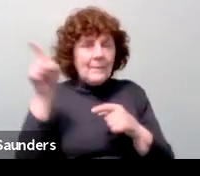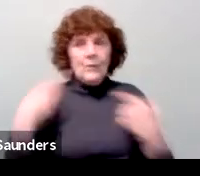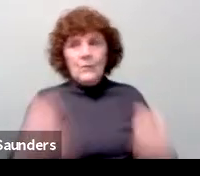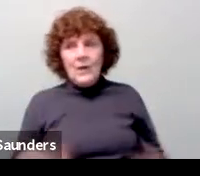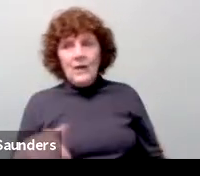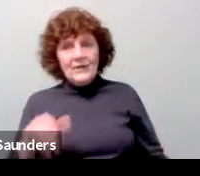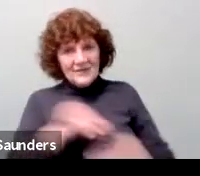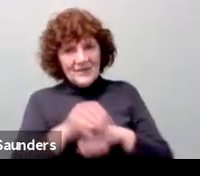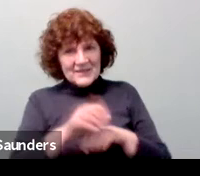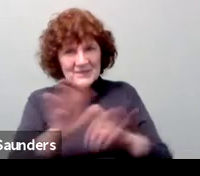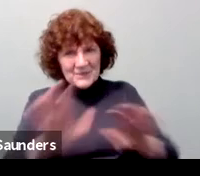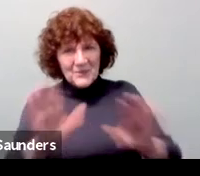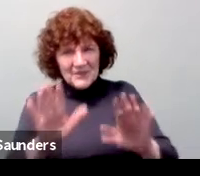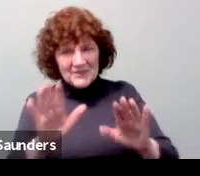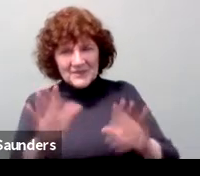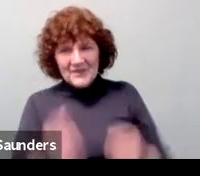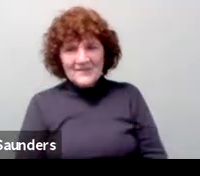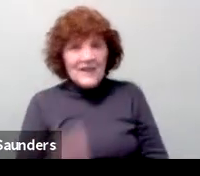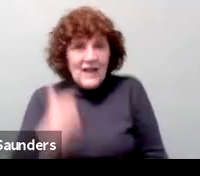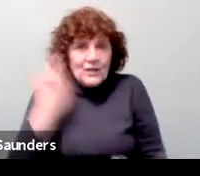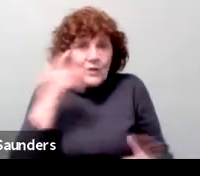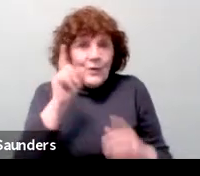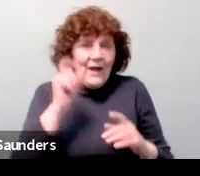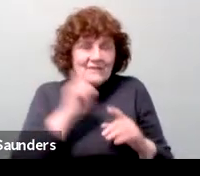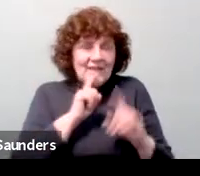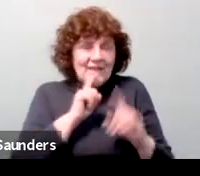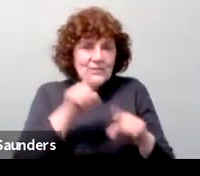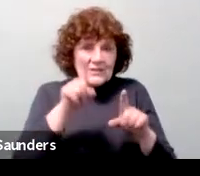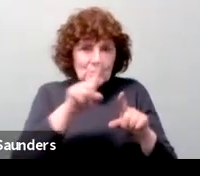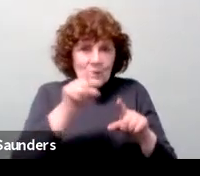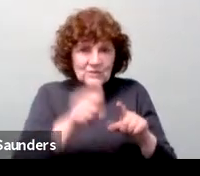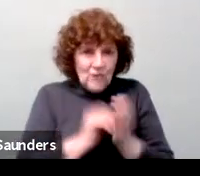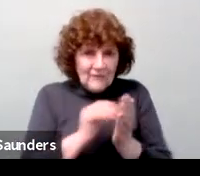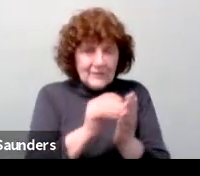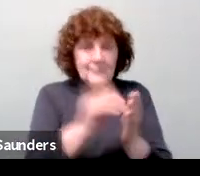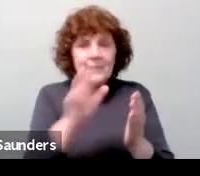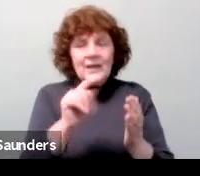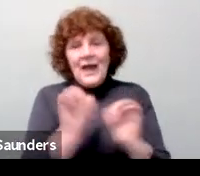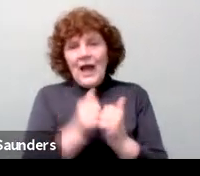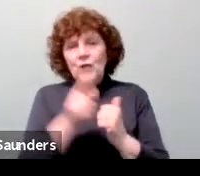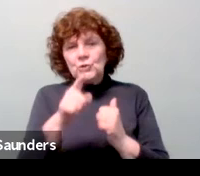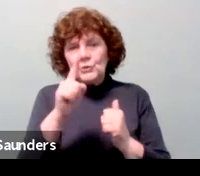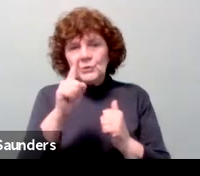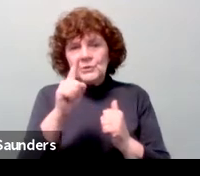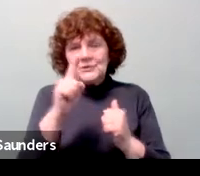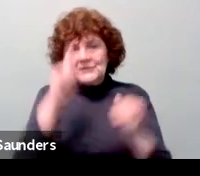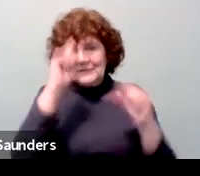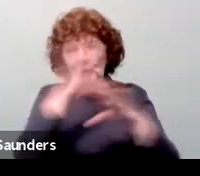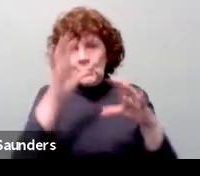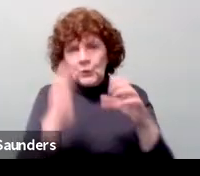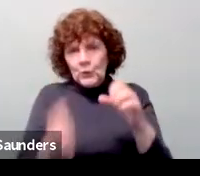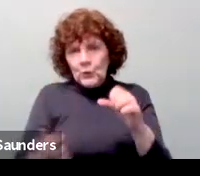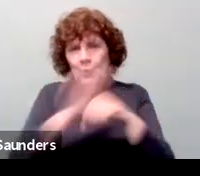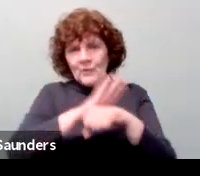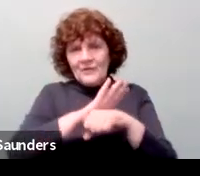So I don't know if you've had to address this question frequently or not, but how do you see the pandemic impacting